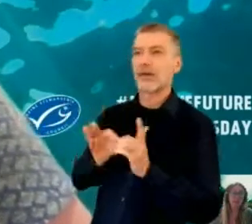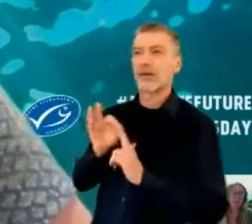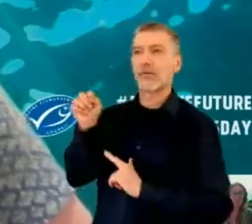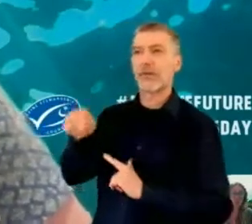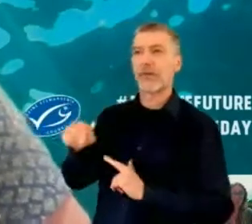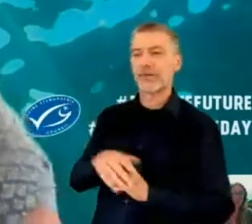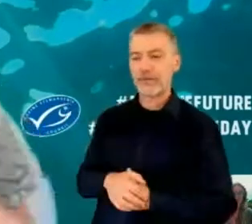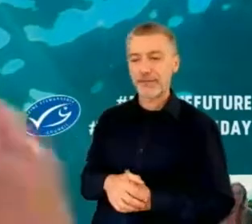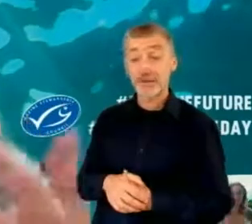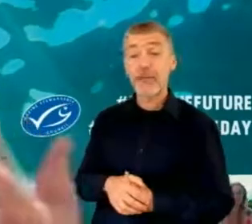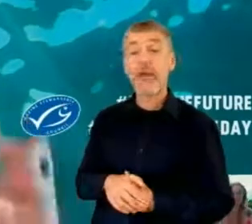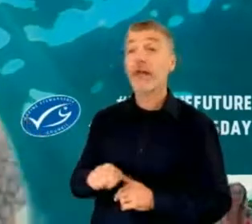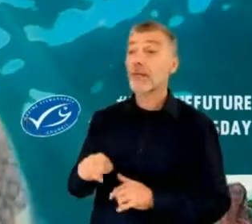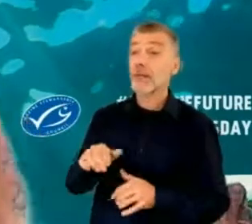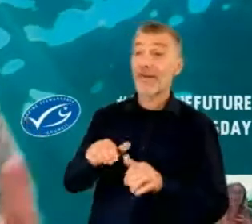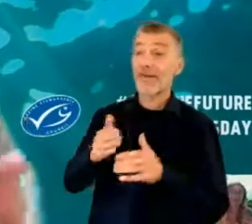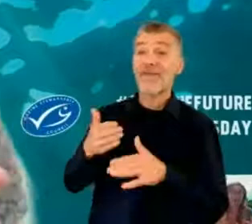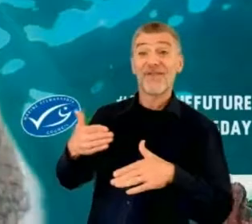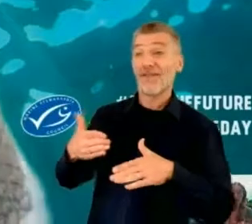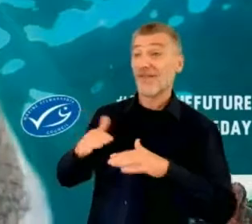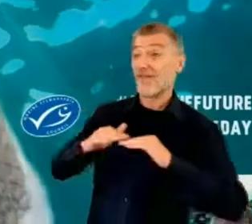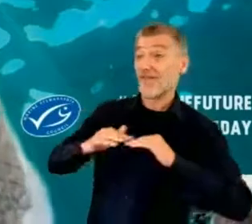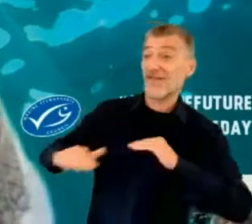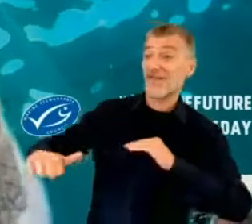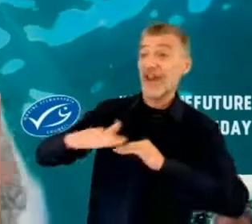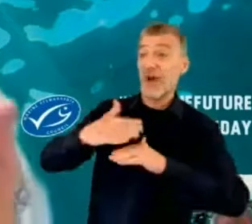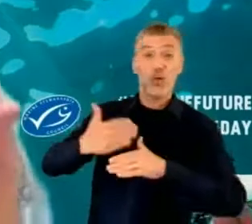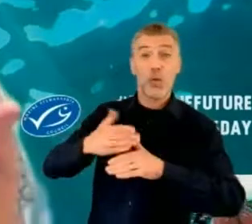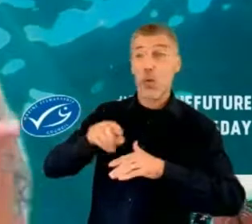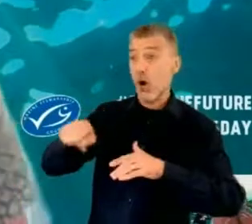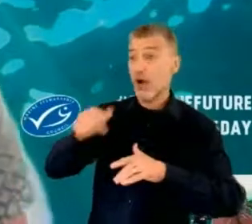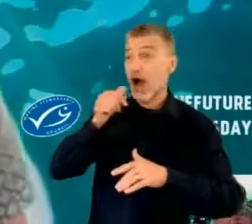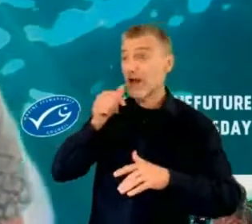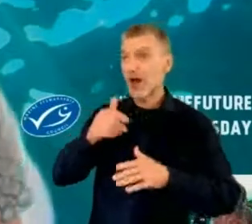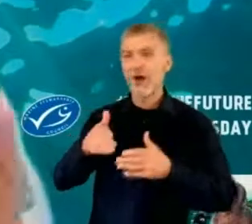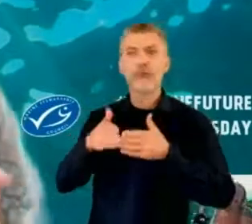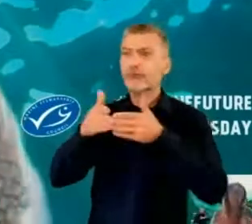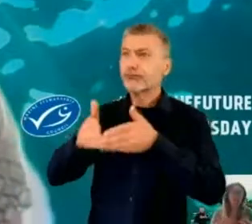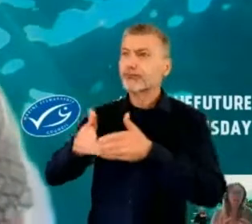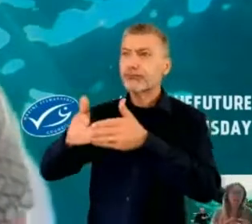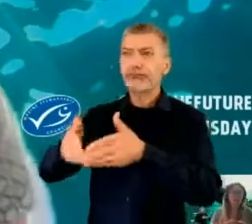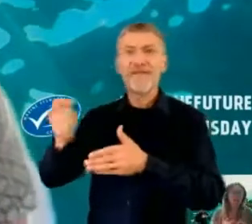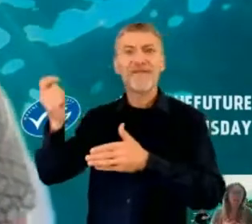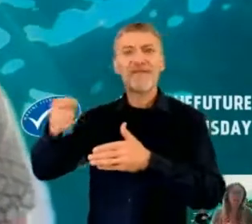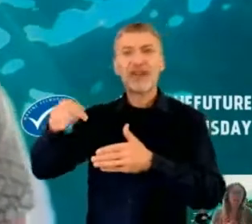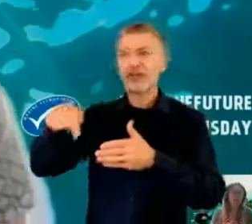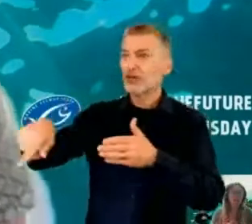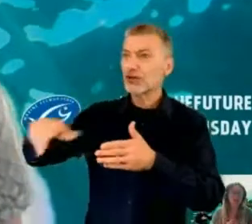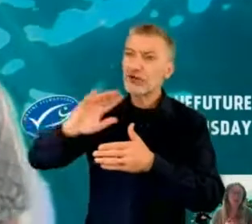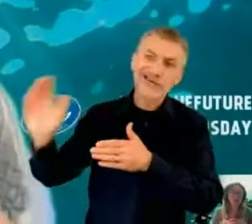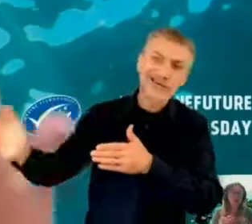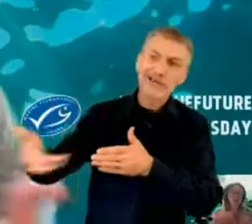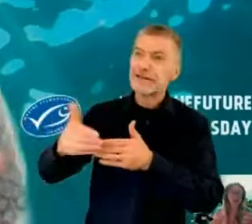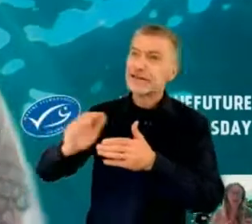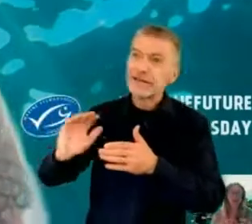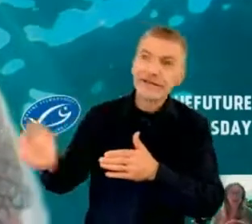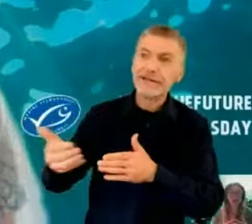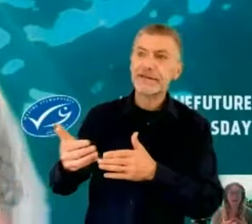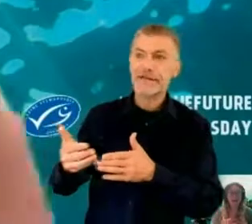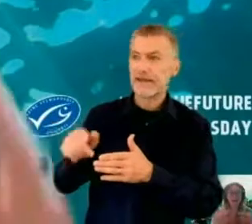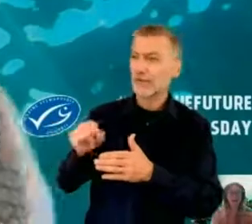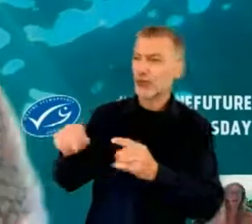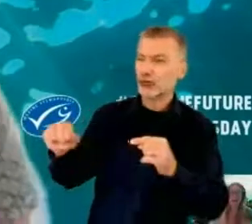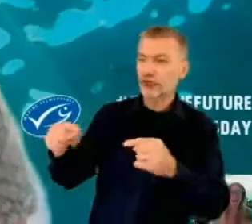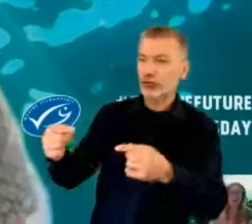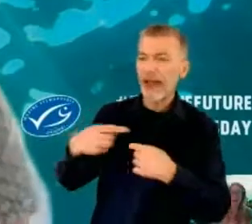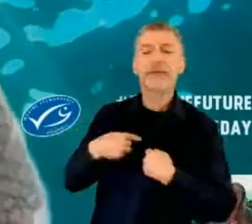that you know, fishers face when they're out there every day trying to you know, harvest fish from the ocean and trying to also protect the